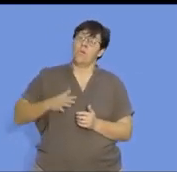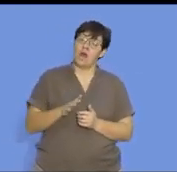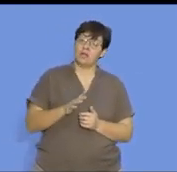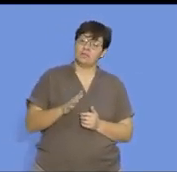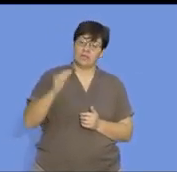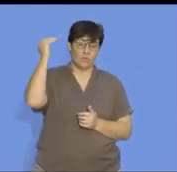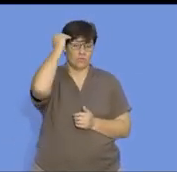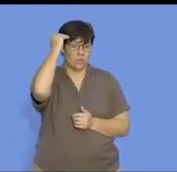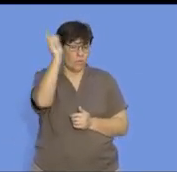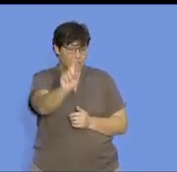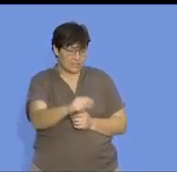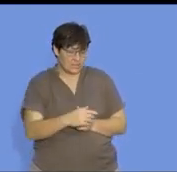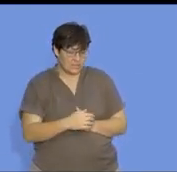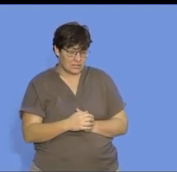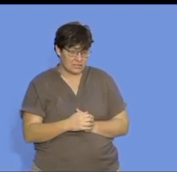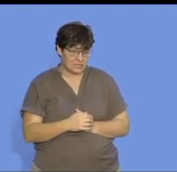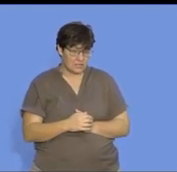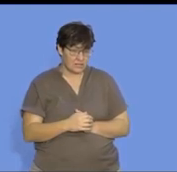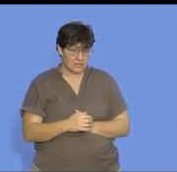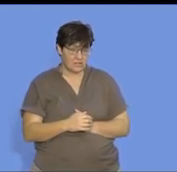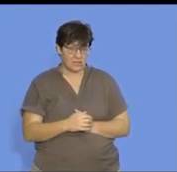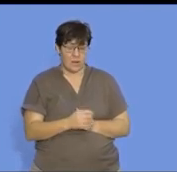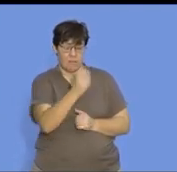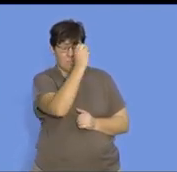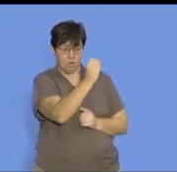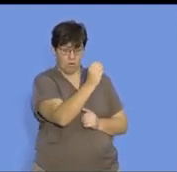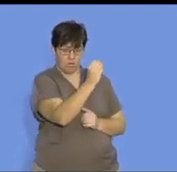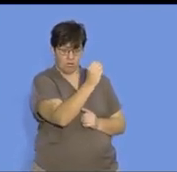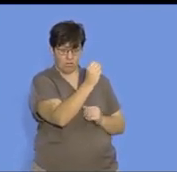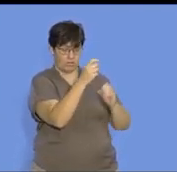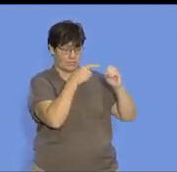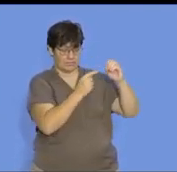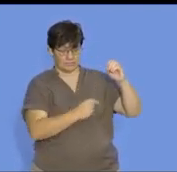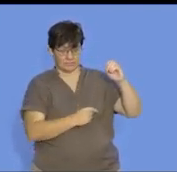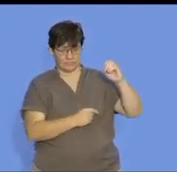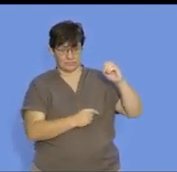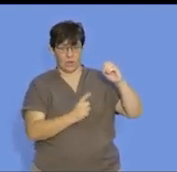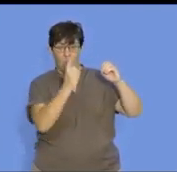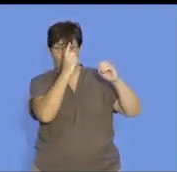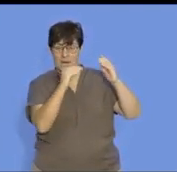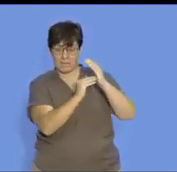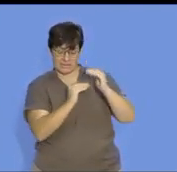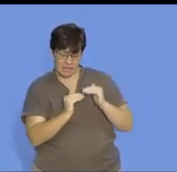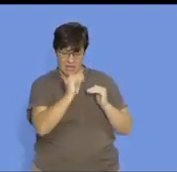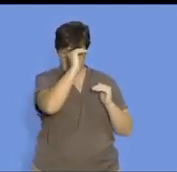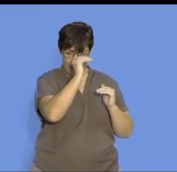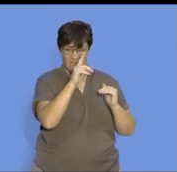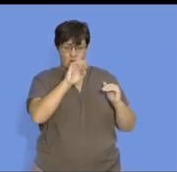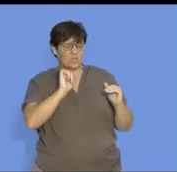the velocity of my ball when it's 1 meter above the ground.